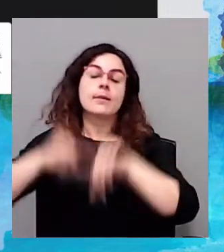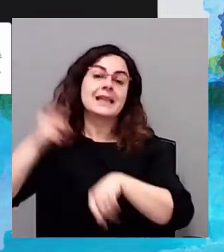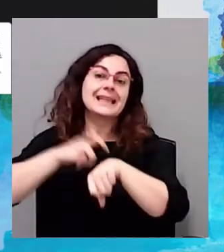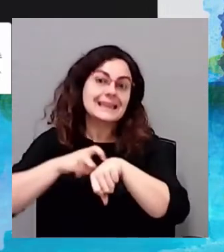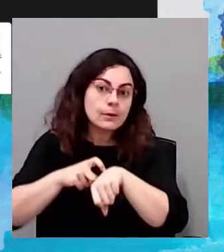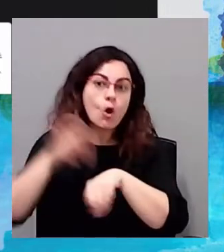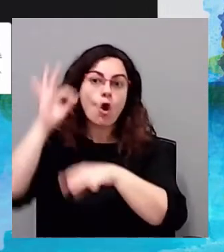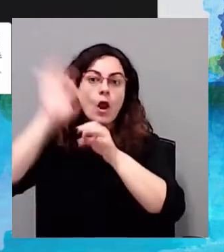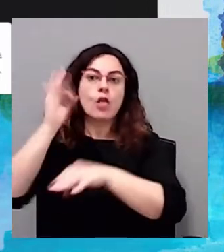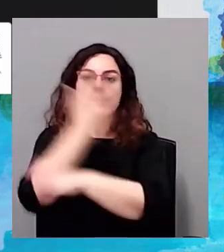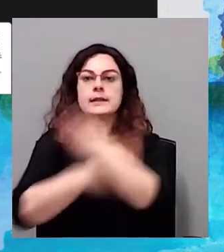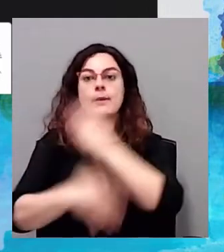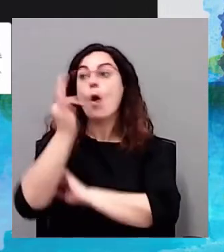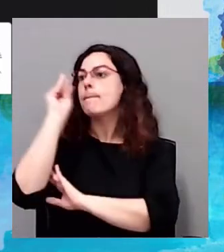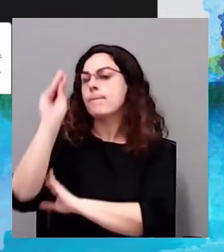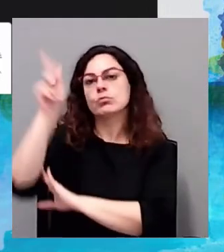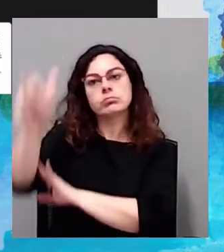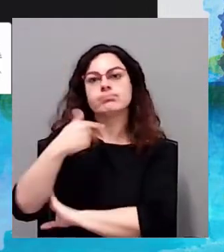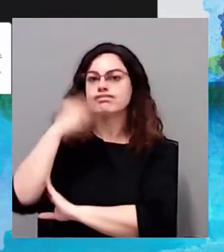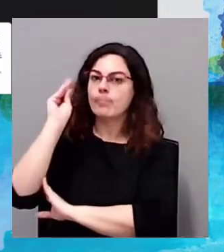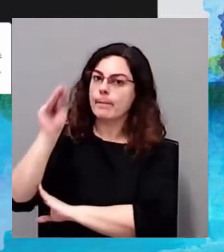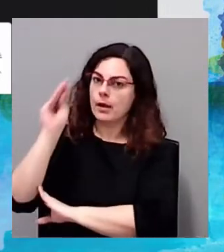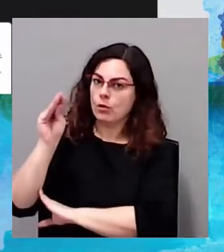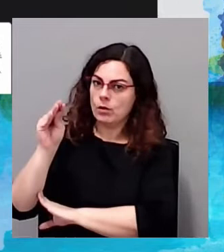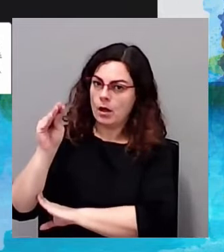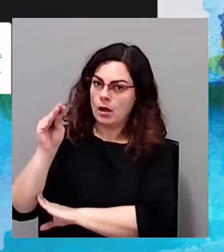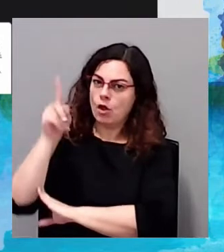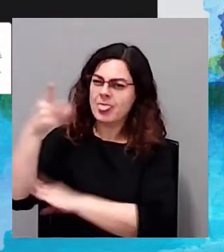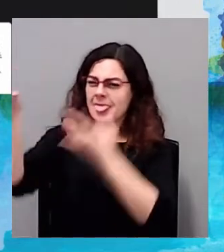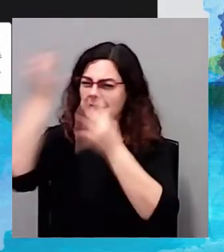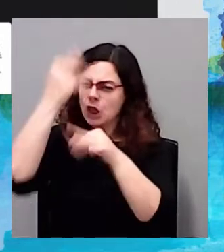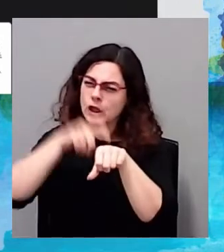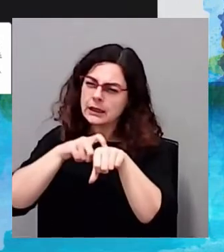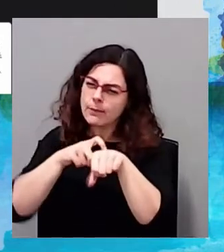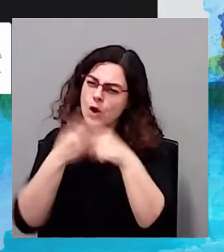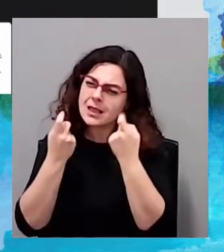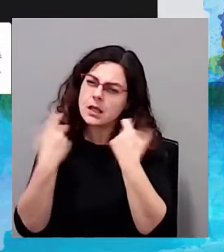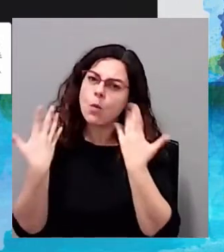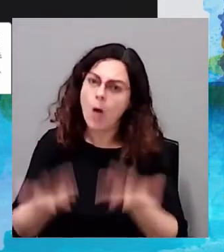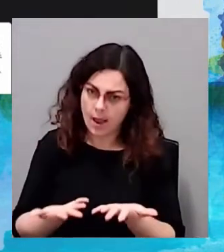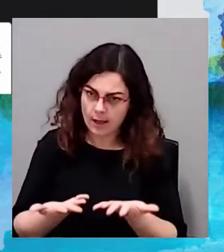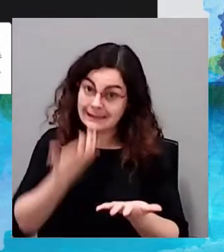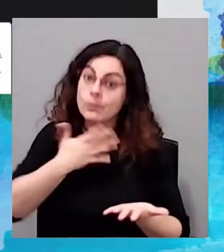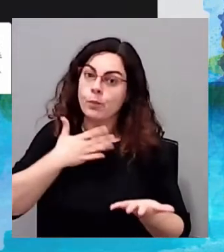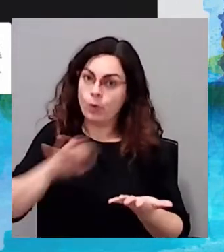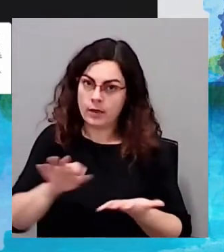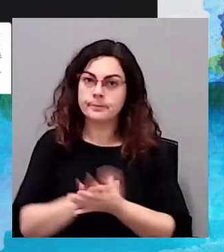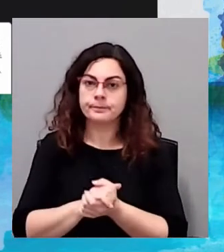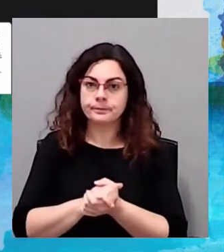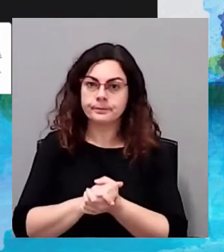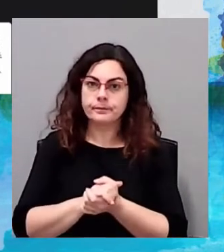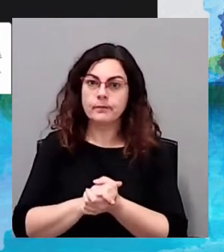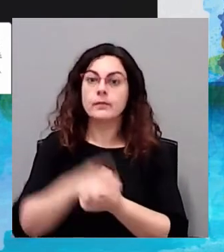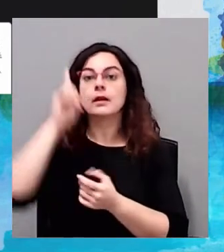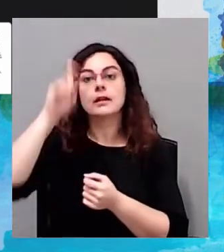resources, and ask questions. Ask what type of descriptions people would like to hear. Draw